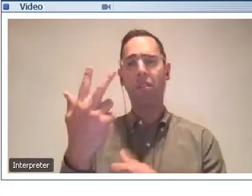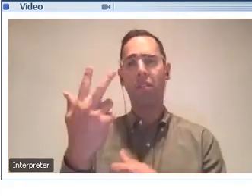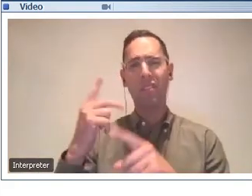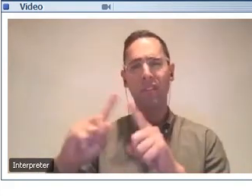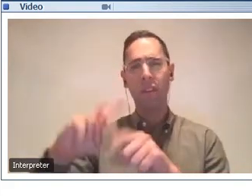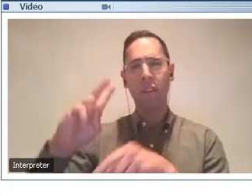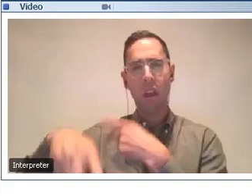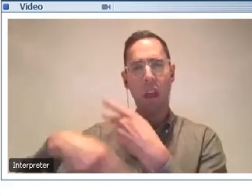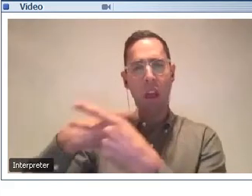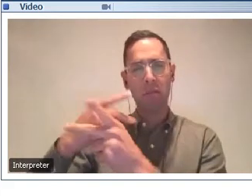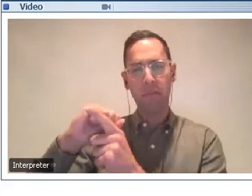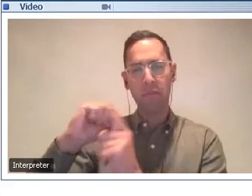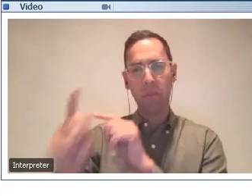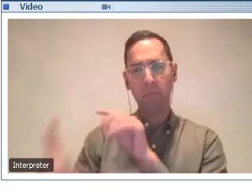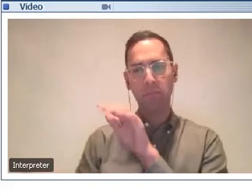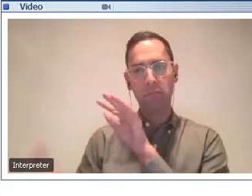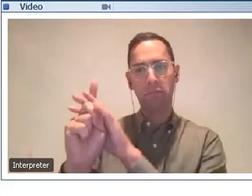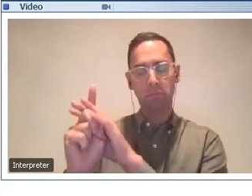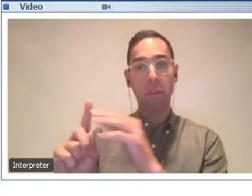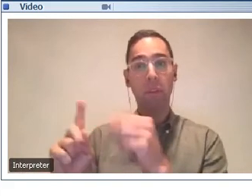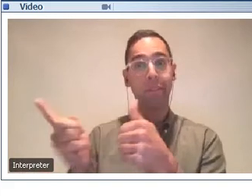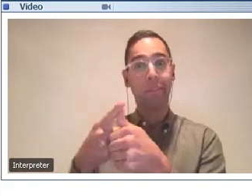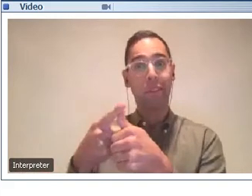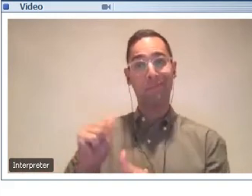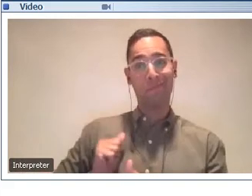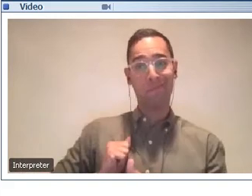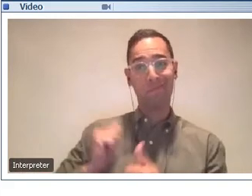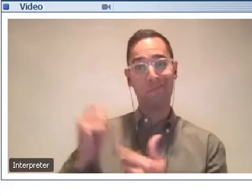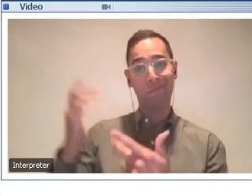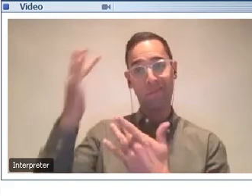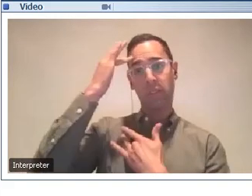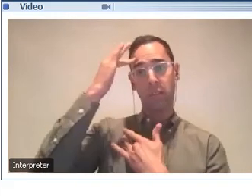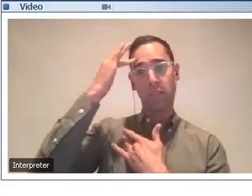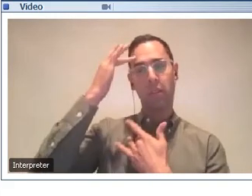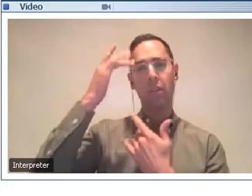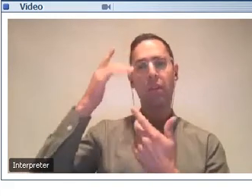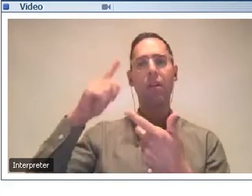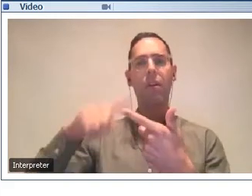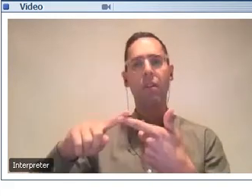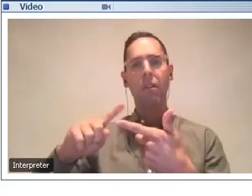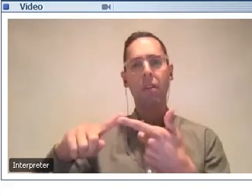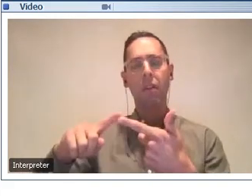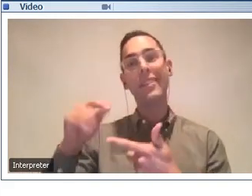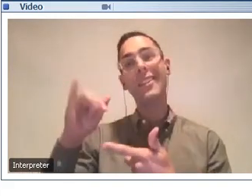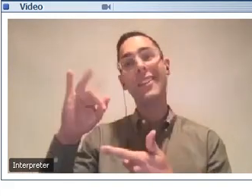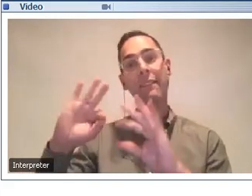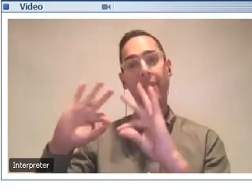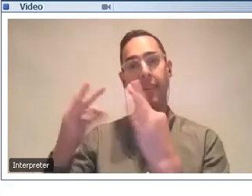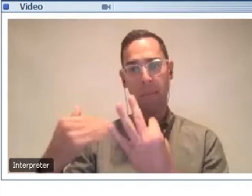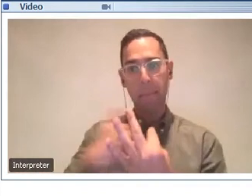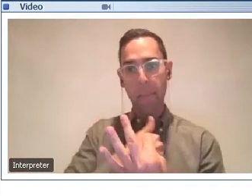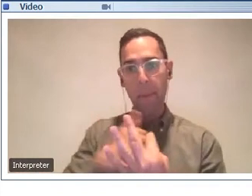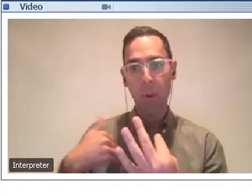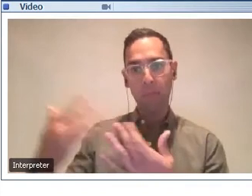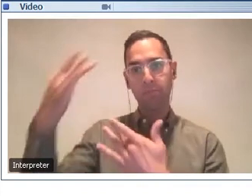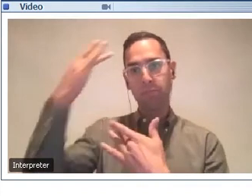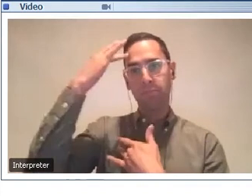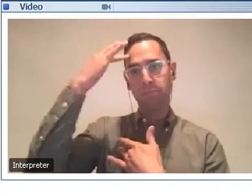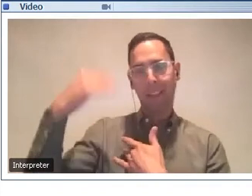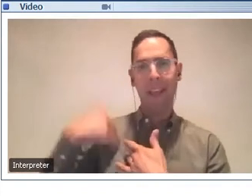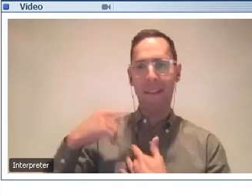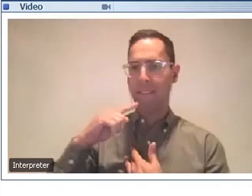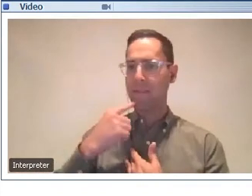condition. The second is to care for a family member who's experiencing a serious medical condition. And the third is to care